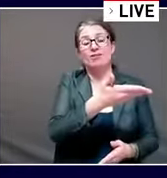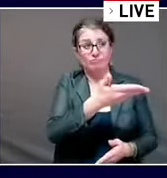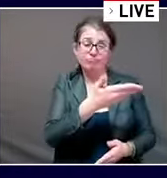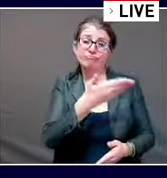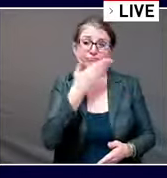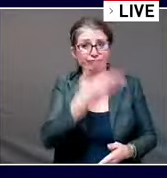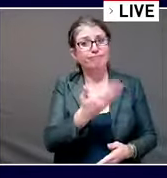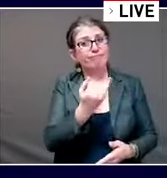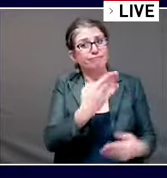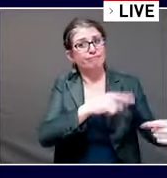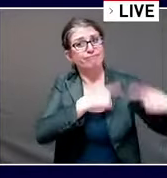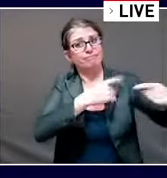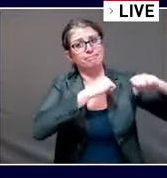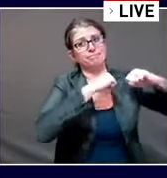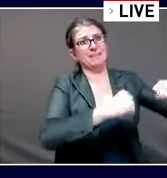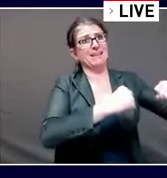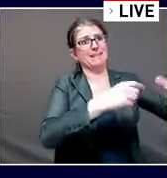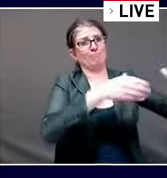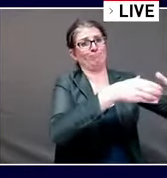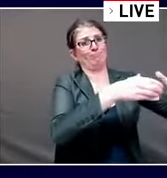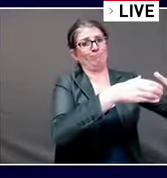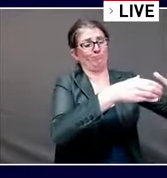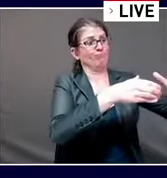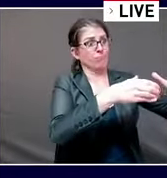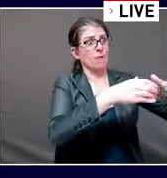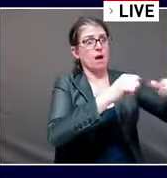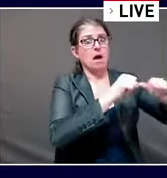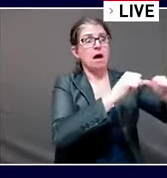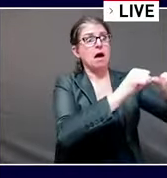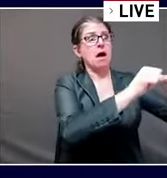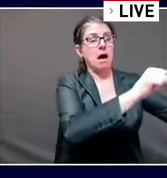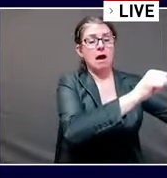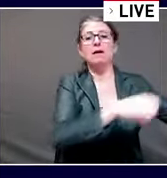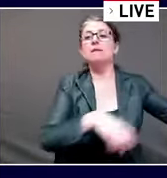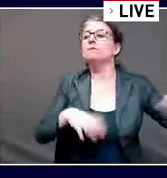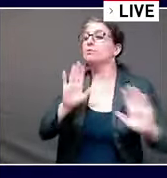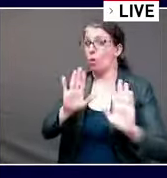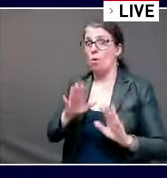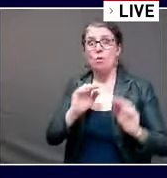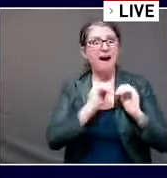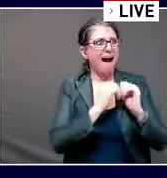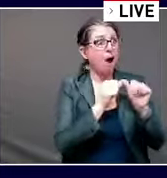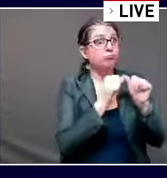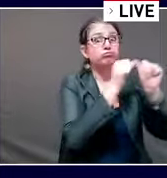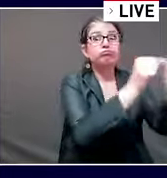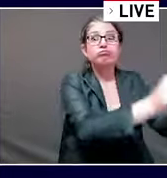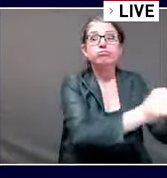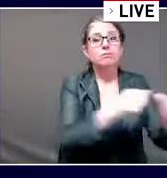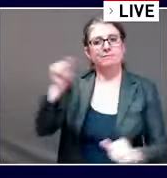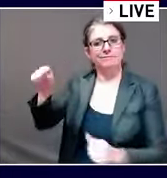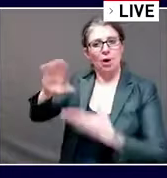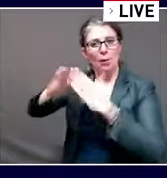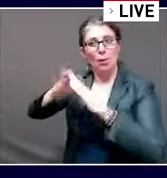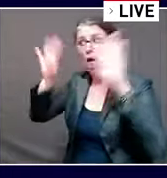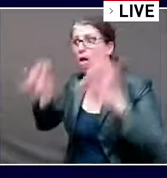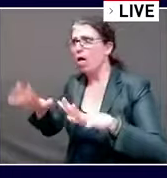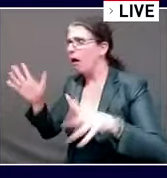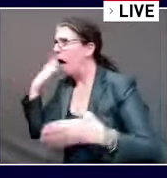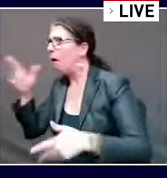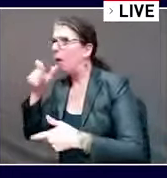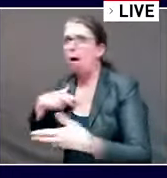transmission. To put a finer point on that, if we want to keep kids in school for in-person education,